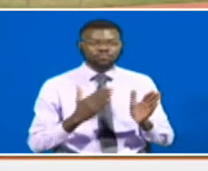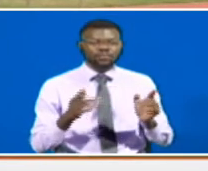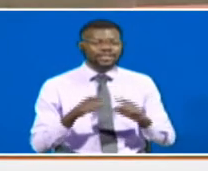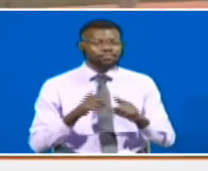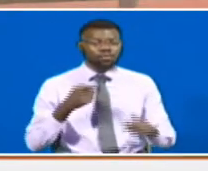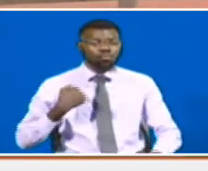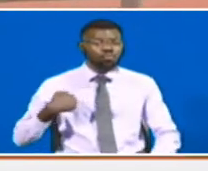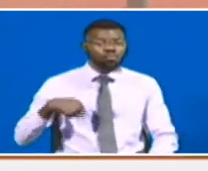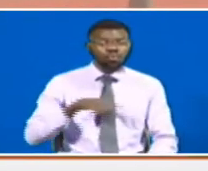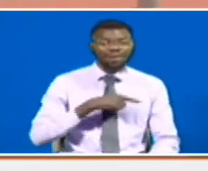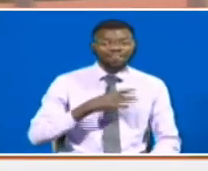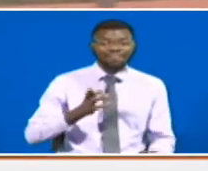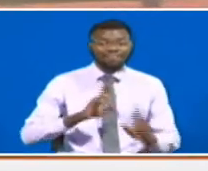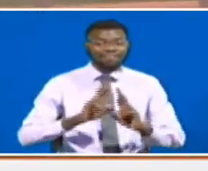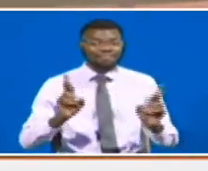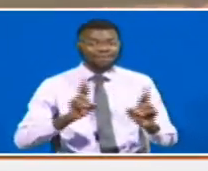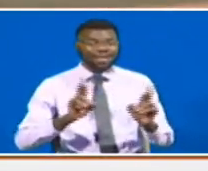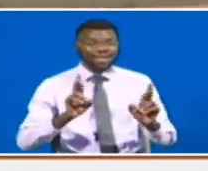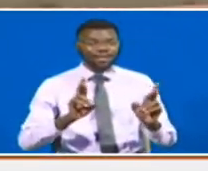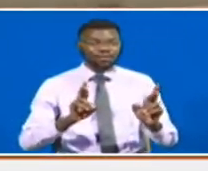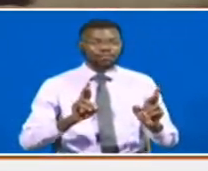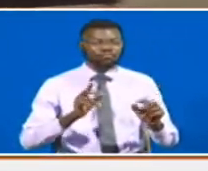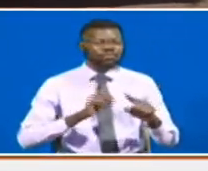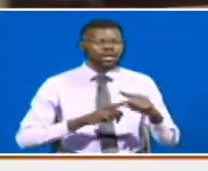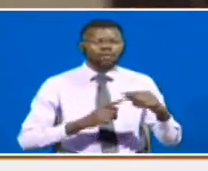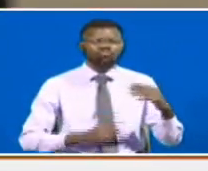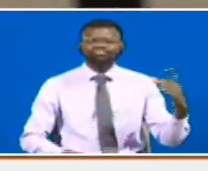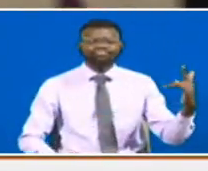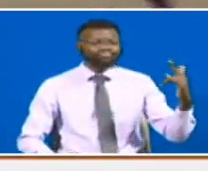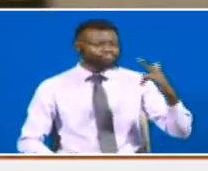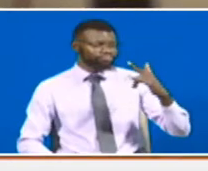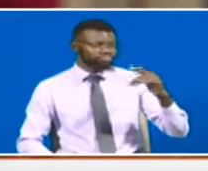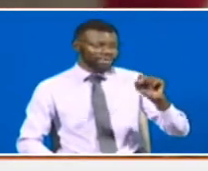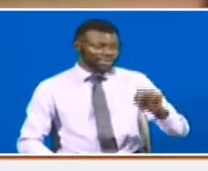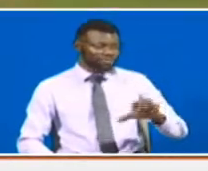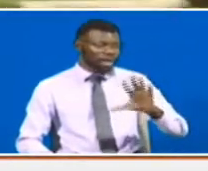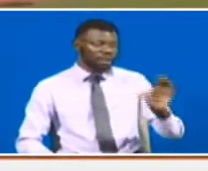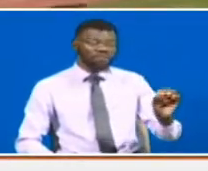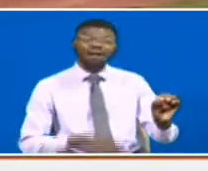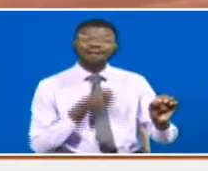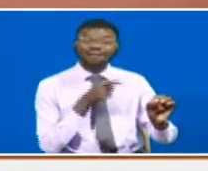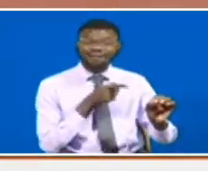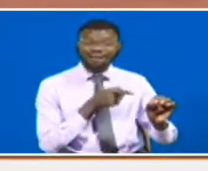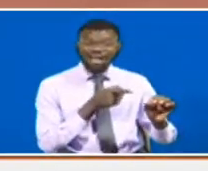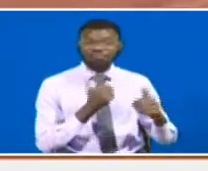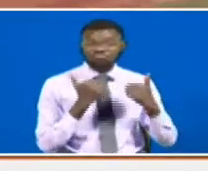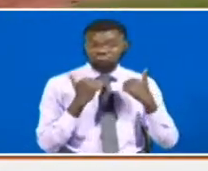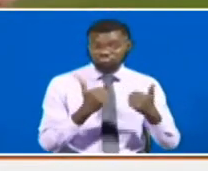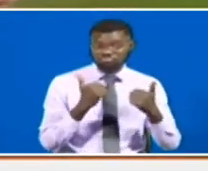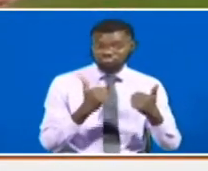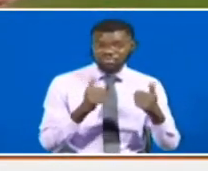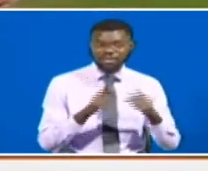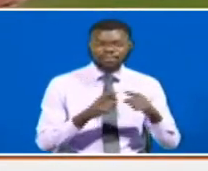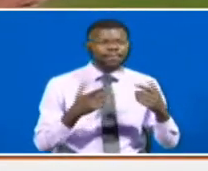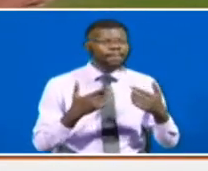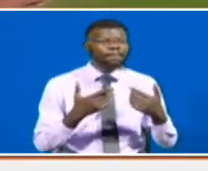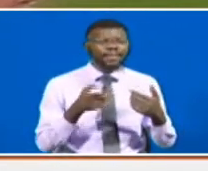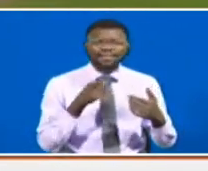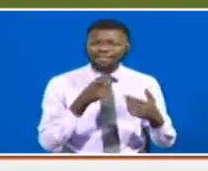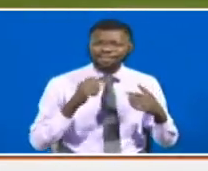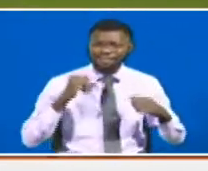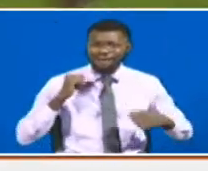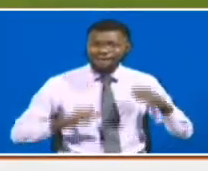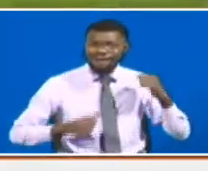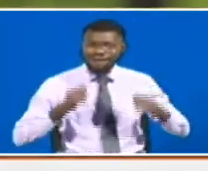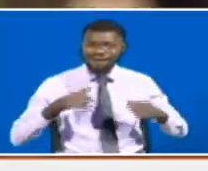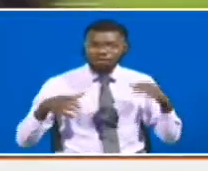kuweza kwenda kufanya kazi kule Afrika Kusini. Tunaona kwamba mwelekeo ni mzuri, vijana wameanza kujituma